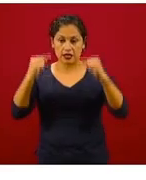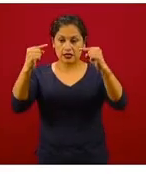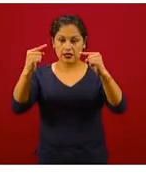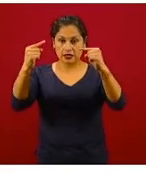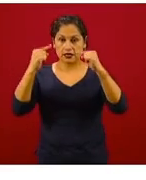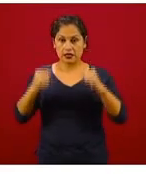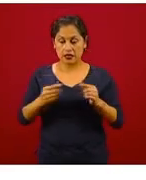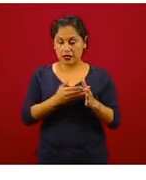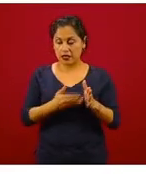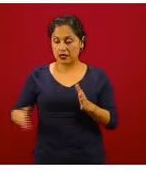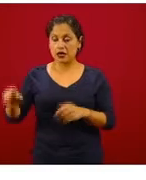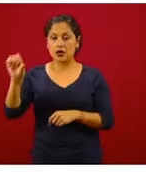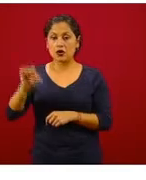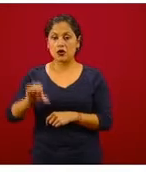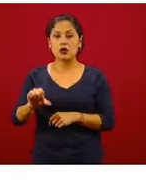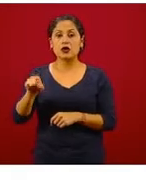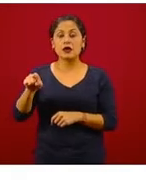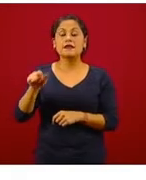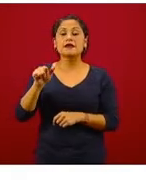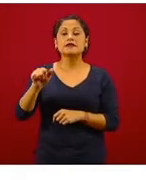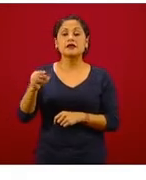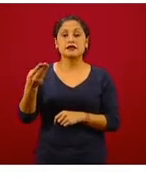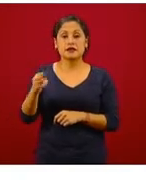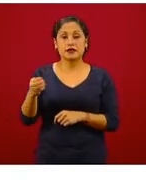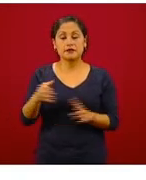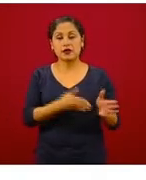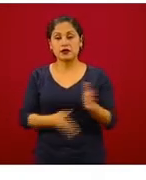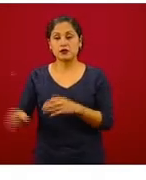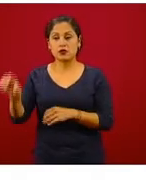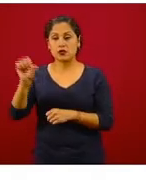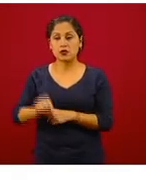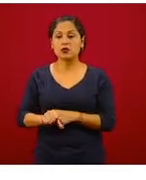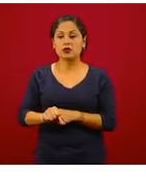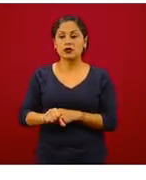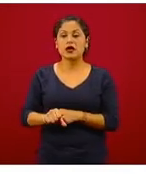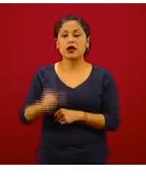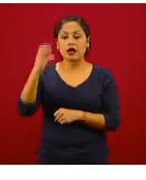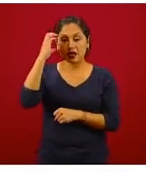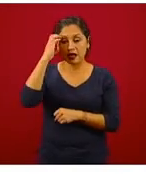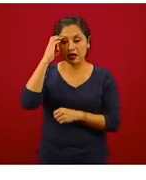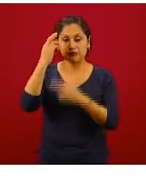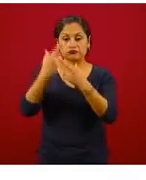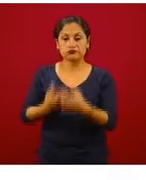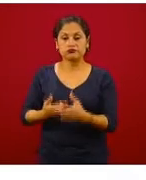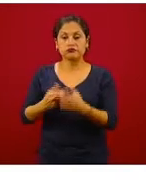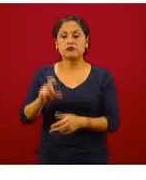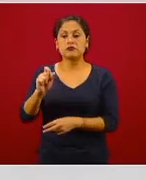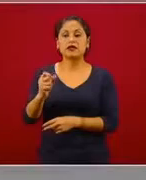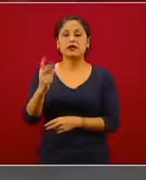beds. Right now, on May 17th, we have